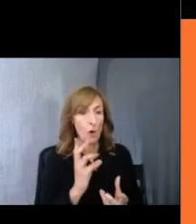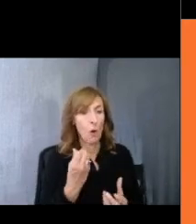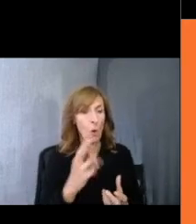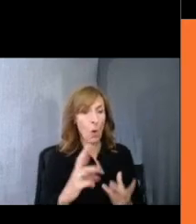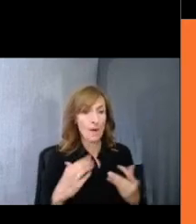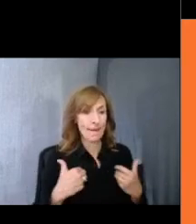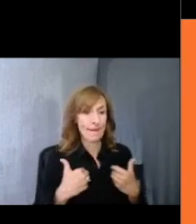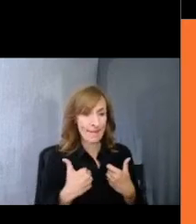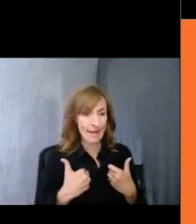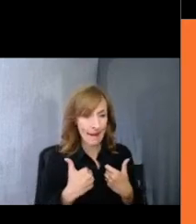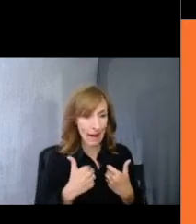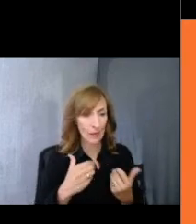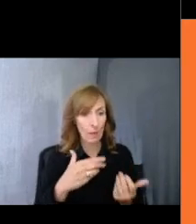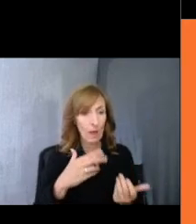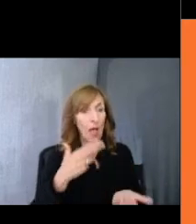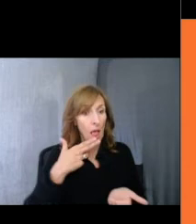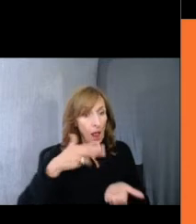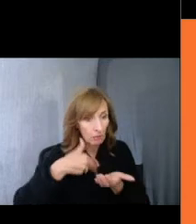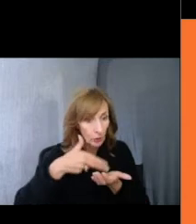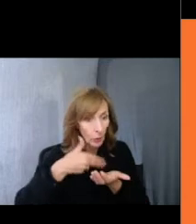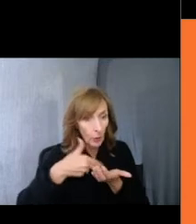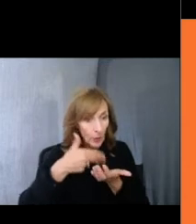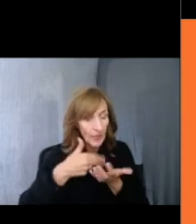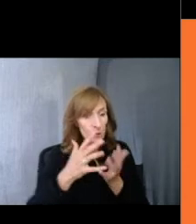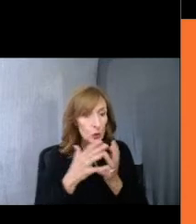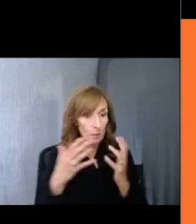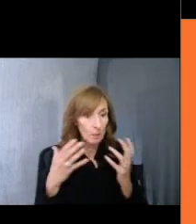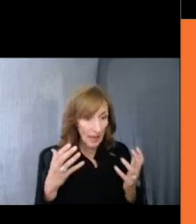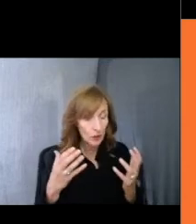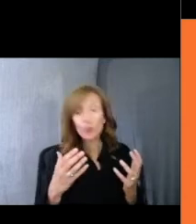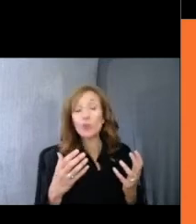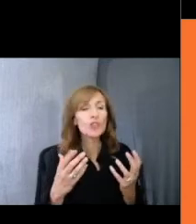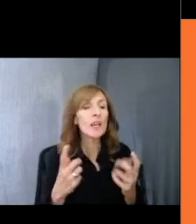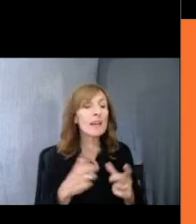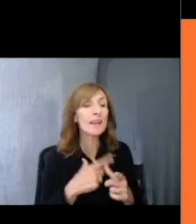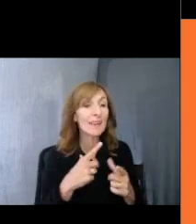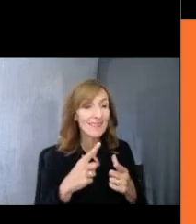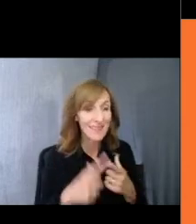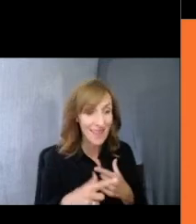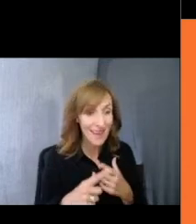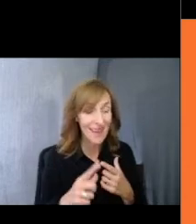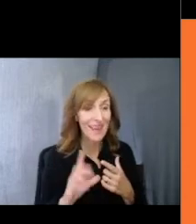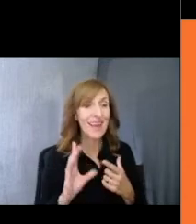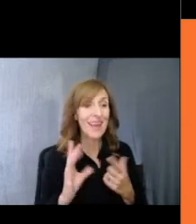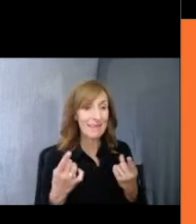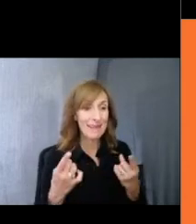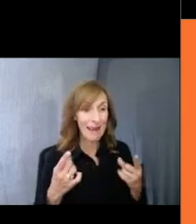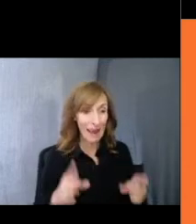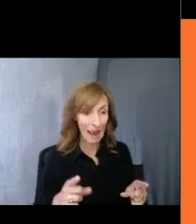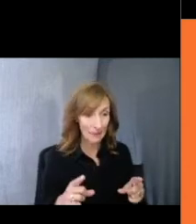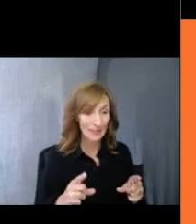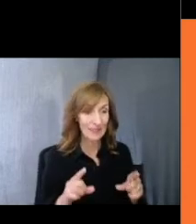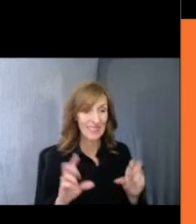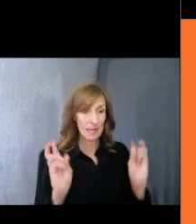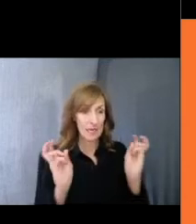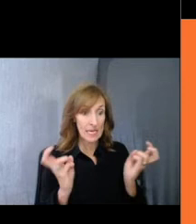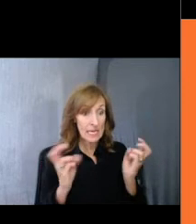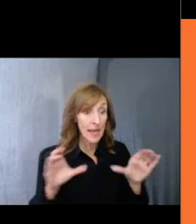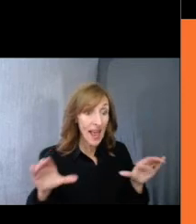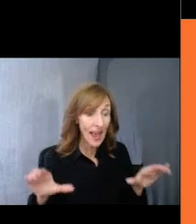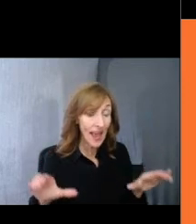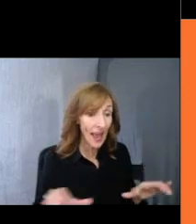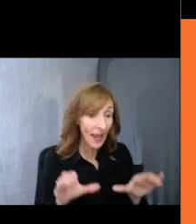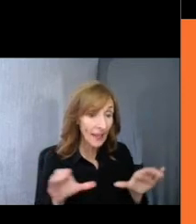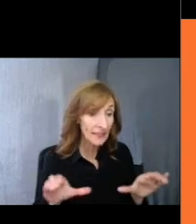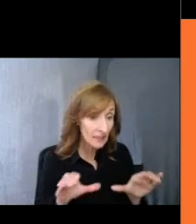as often with them, but they can, then they're also going to actively, and that's important, actively get rid